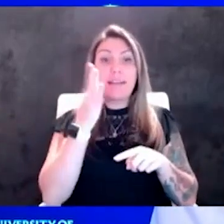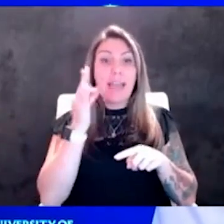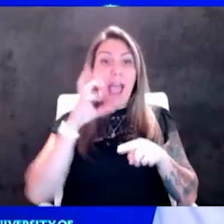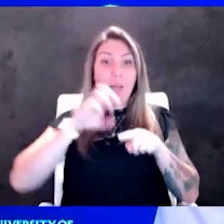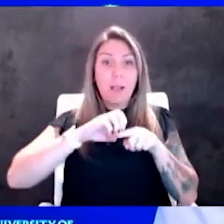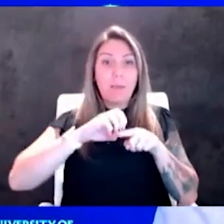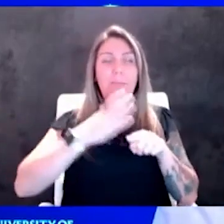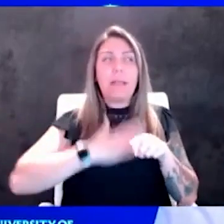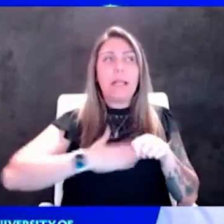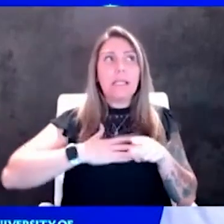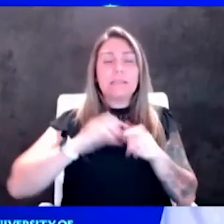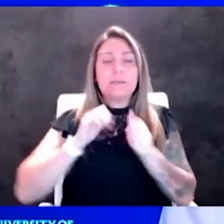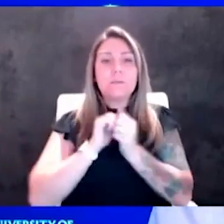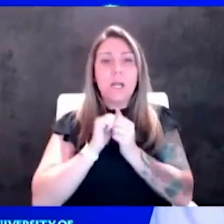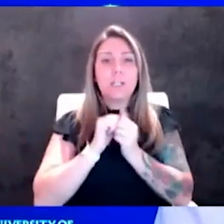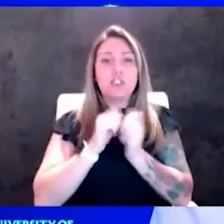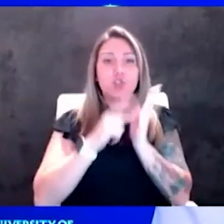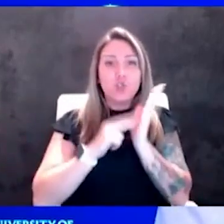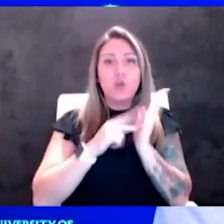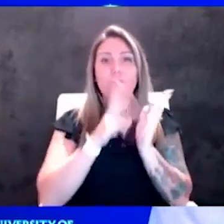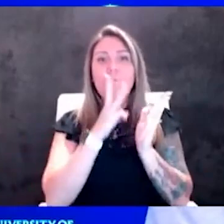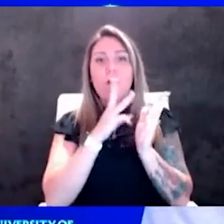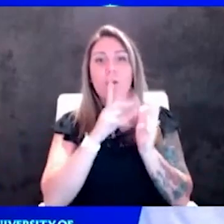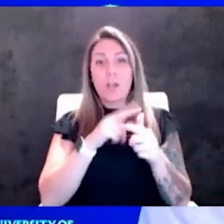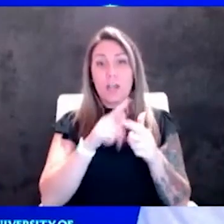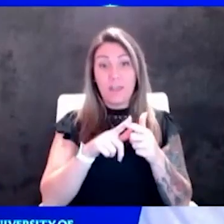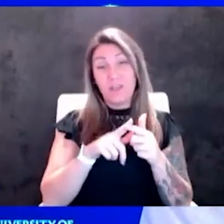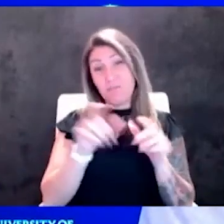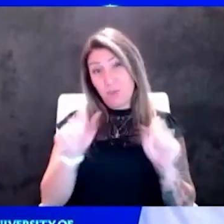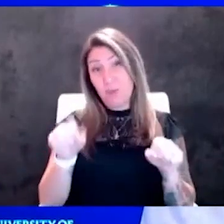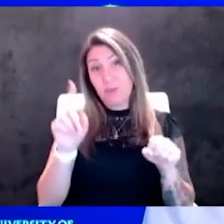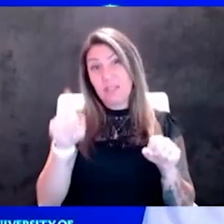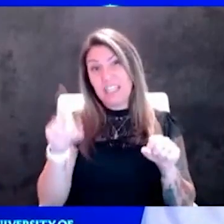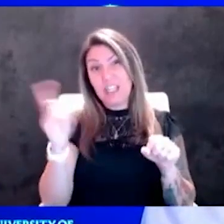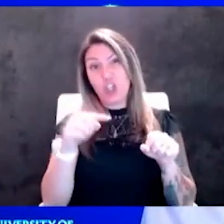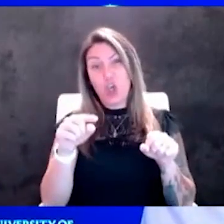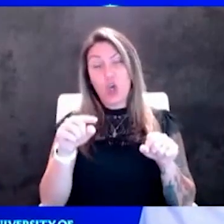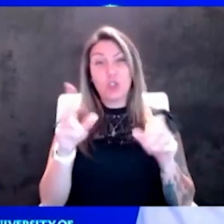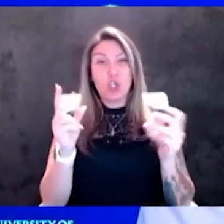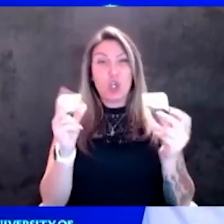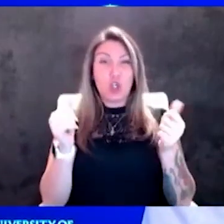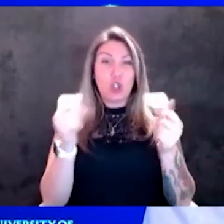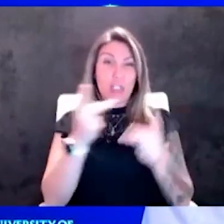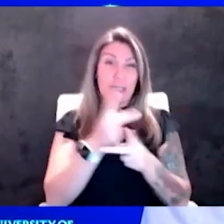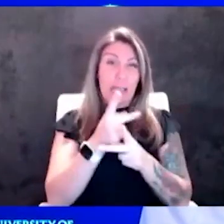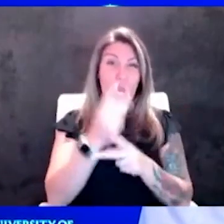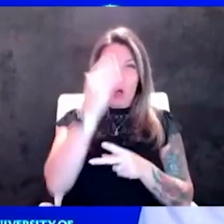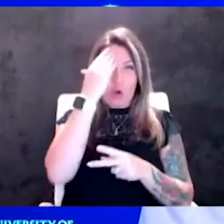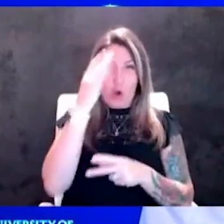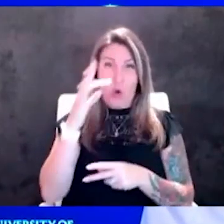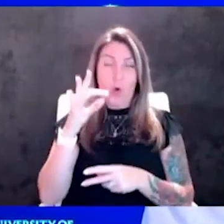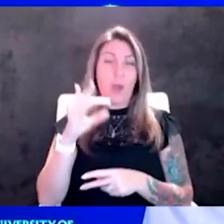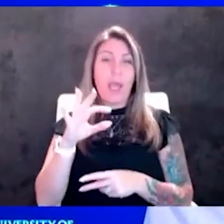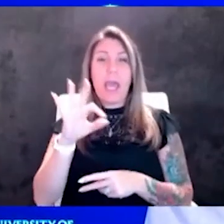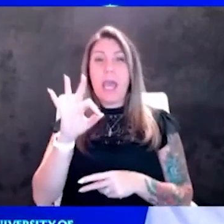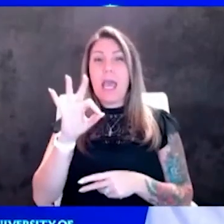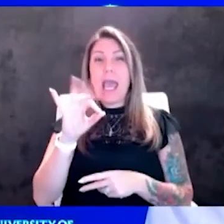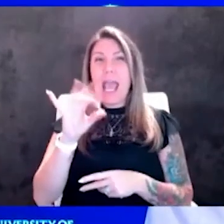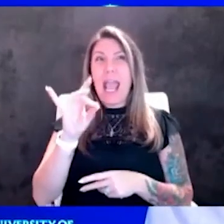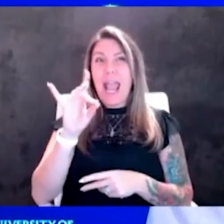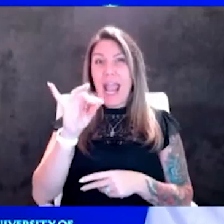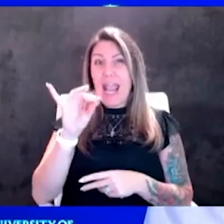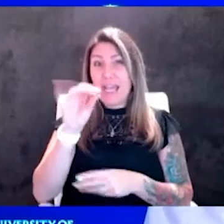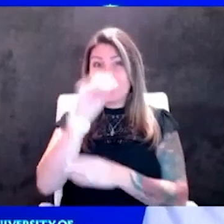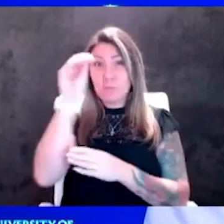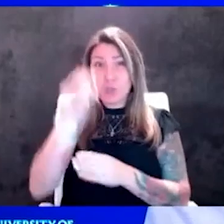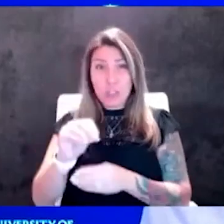with soap and water very well, and then you probably need to go to urgent care. We know that 80% or more of cat bites really do result in